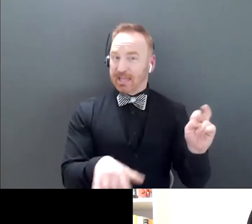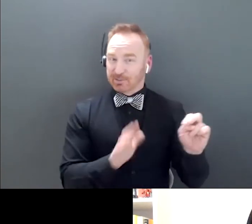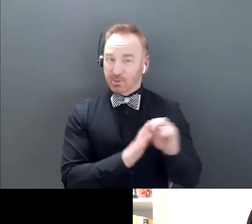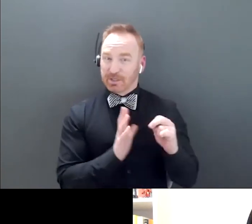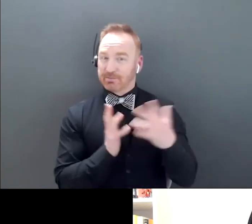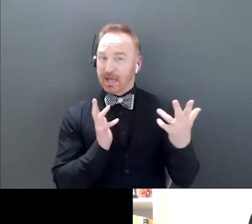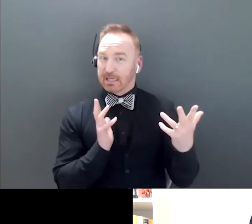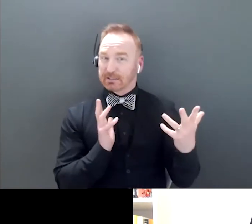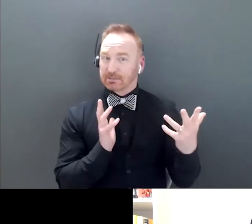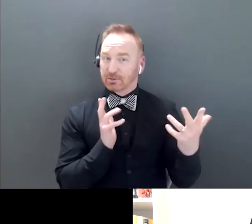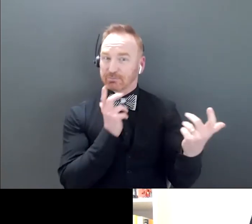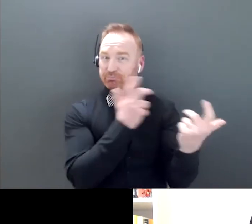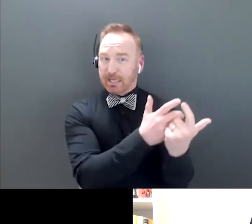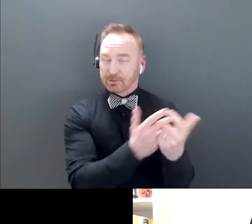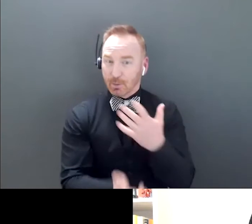So indeed,